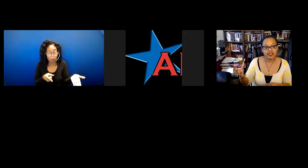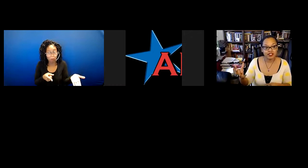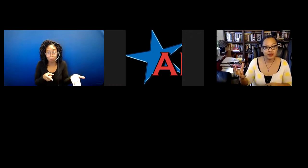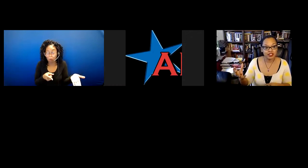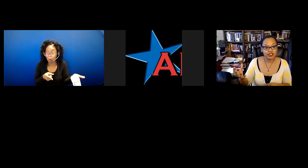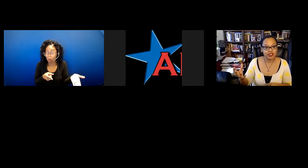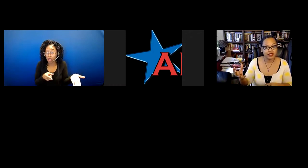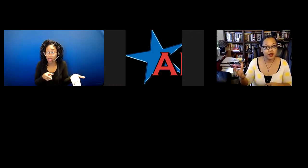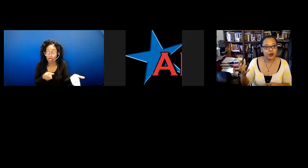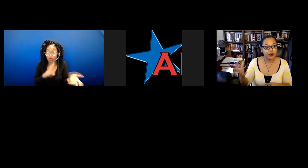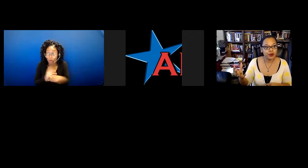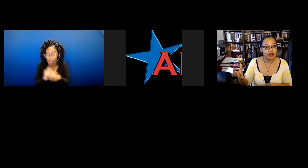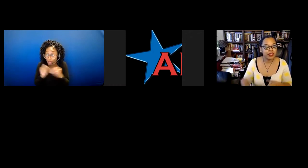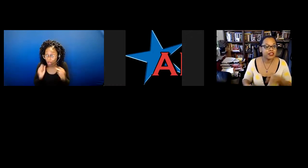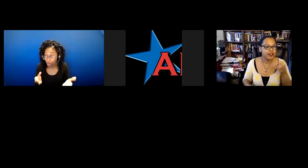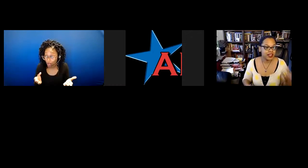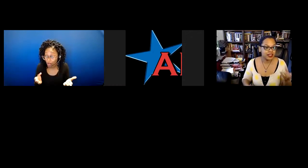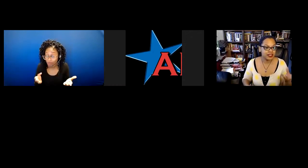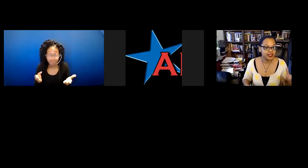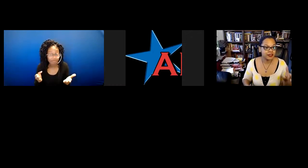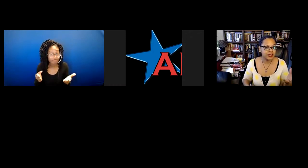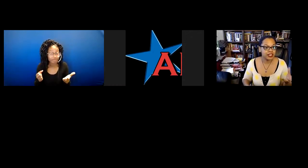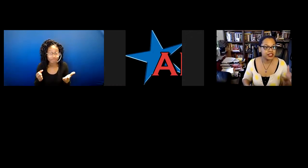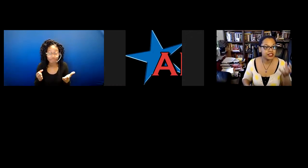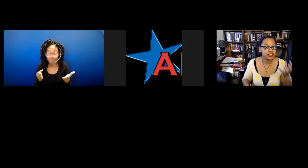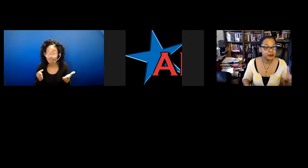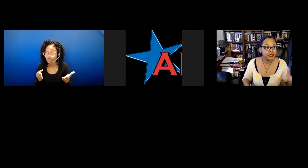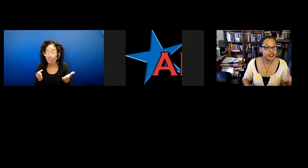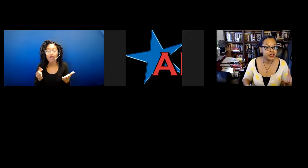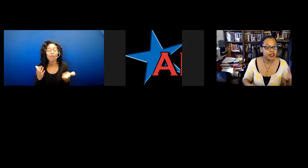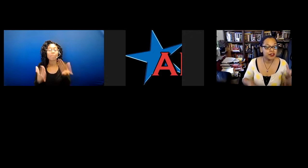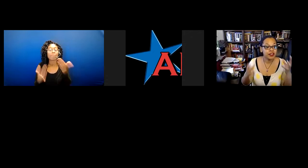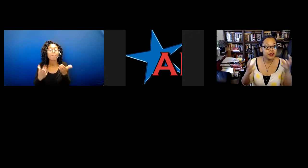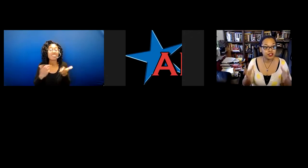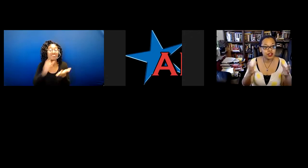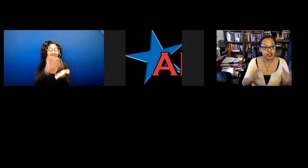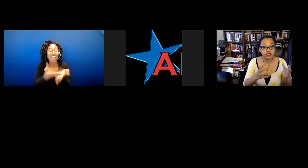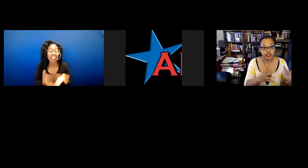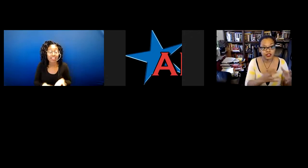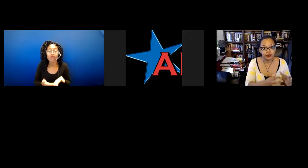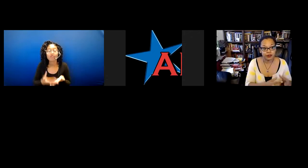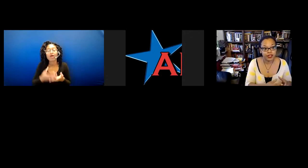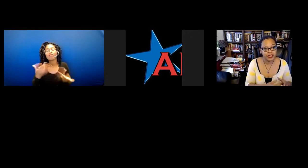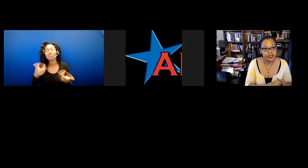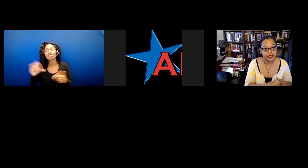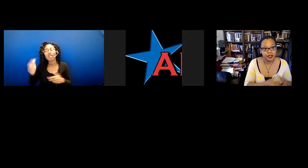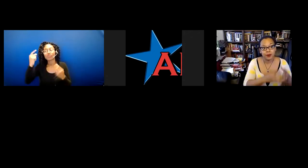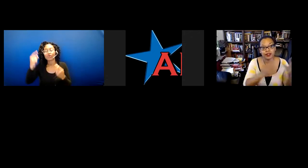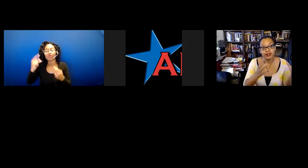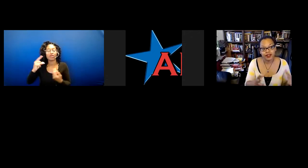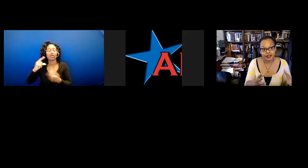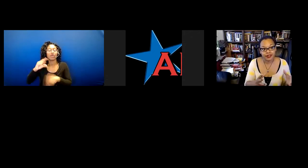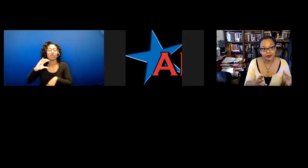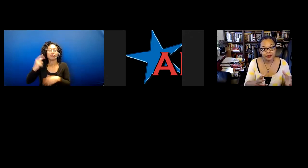of the situation, or it violates the validity and the assumption of another construct that we've created. Like, what